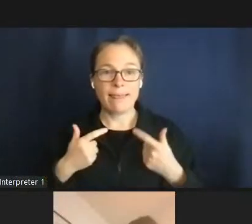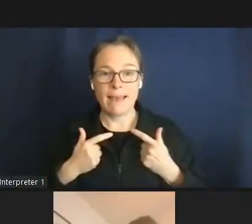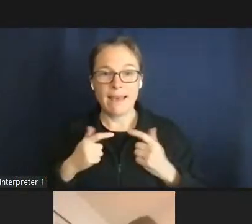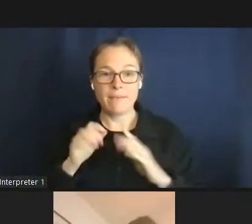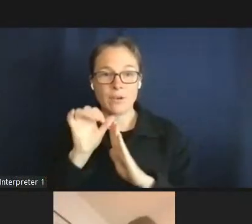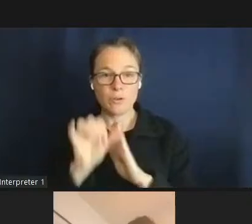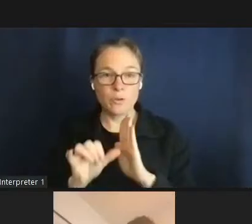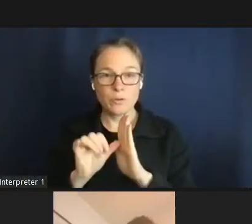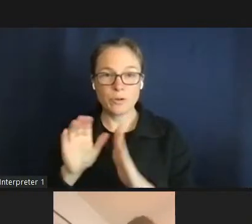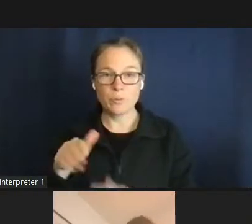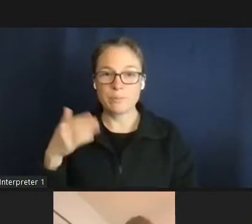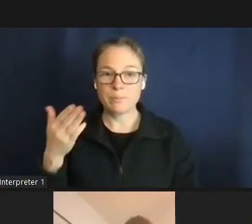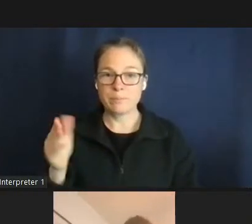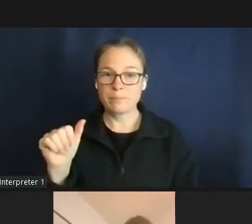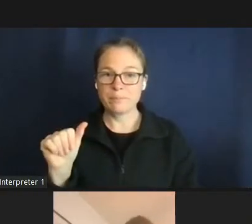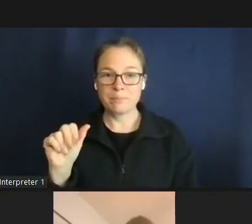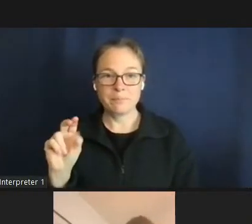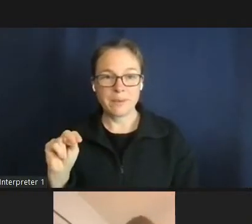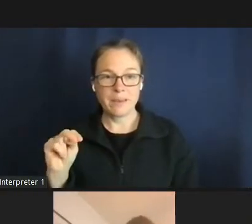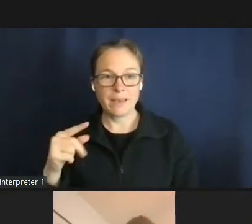it over to you to start with.